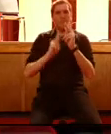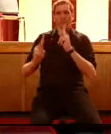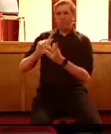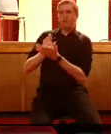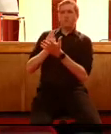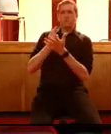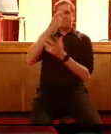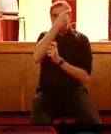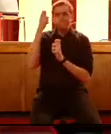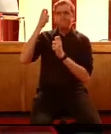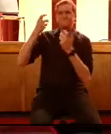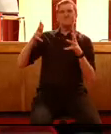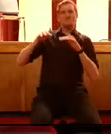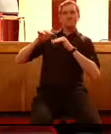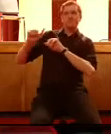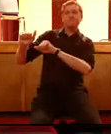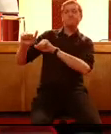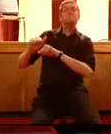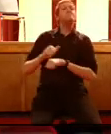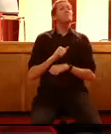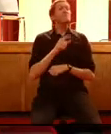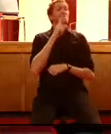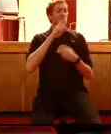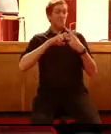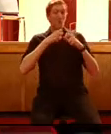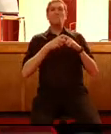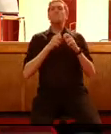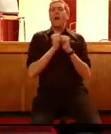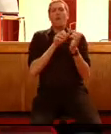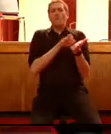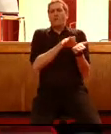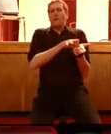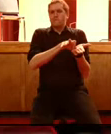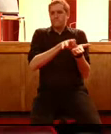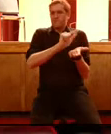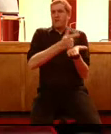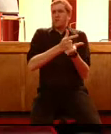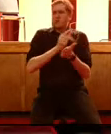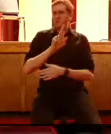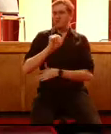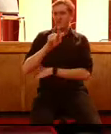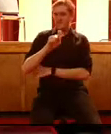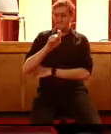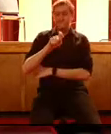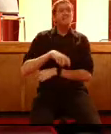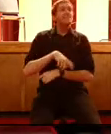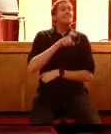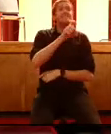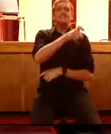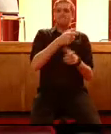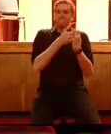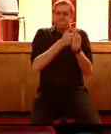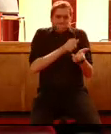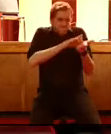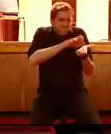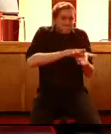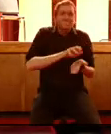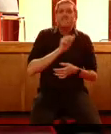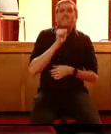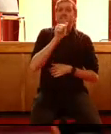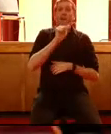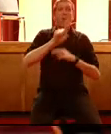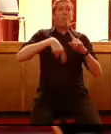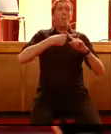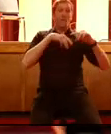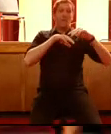I think the biggest issue with the grad rate is how we're tracking our students. Our students need to be tracked not just once they get into high school,